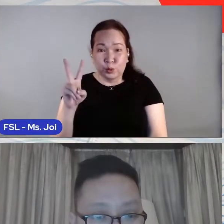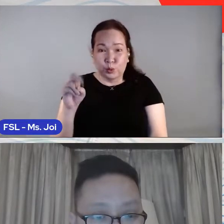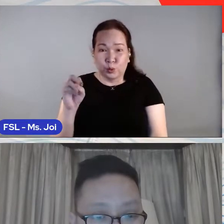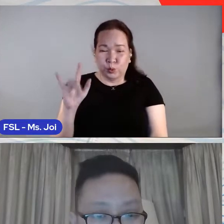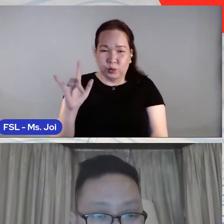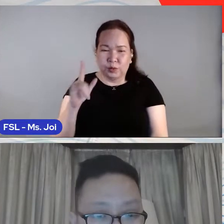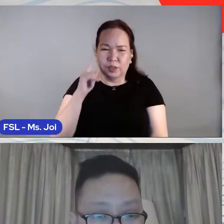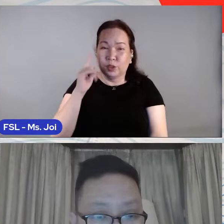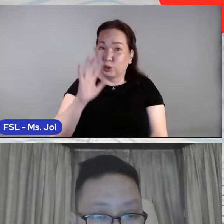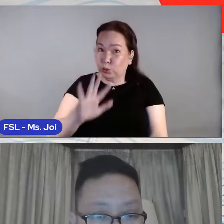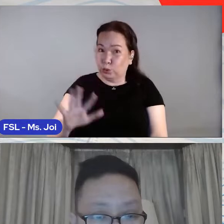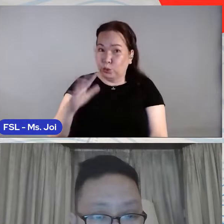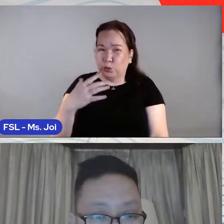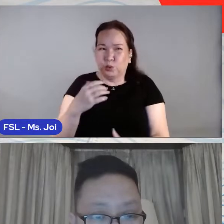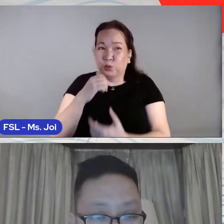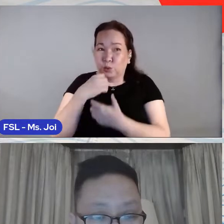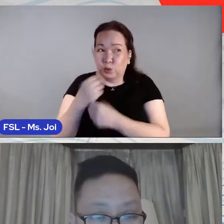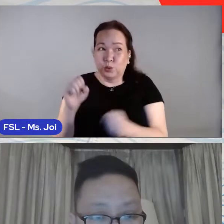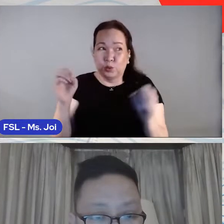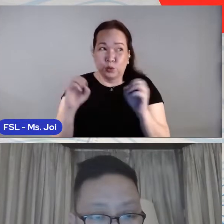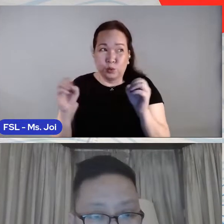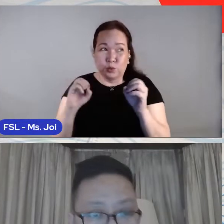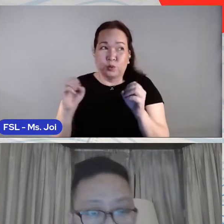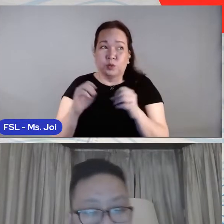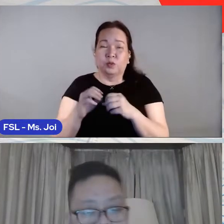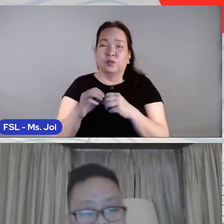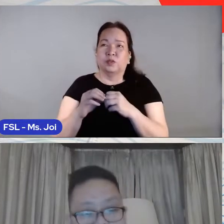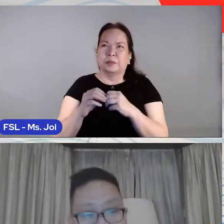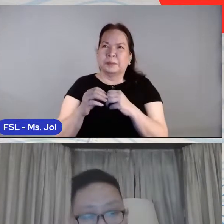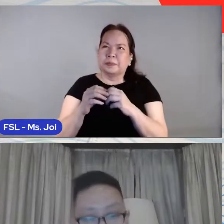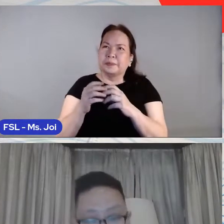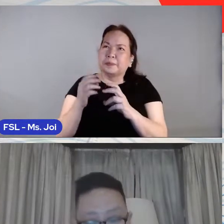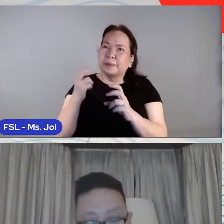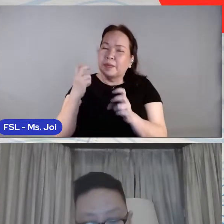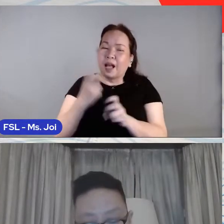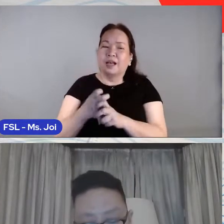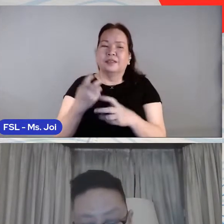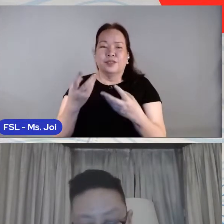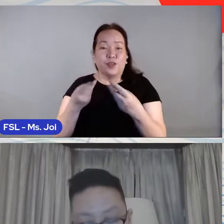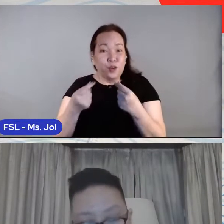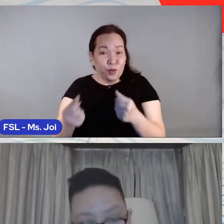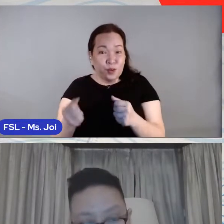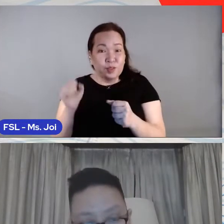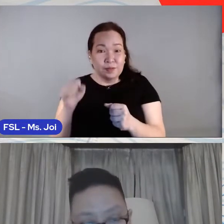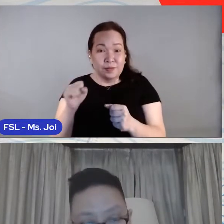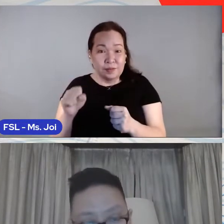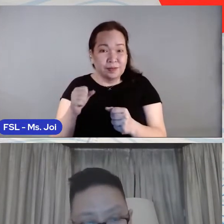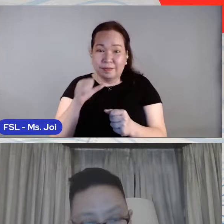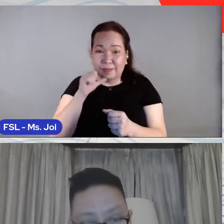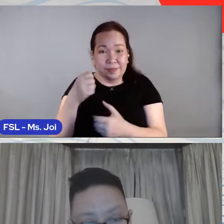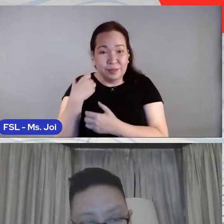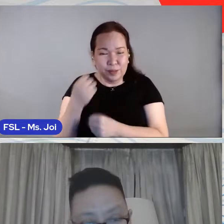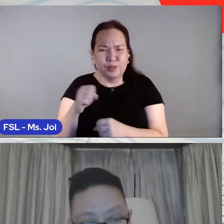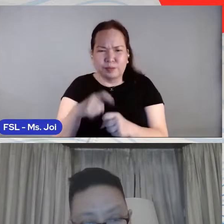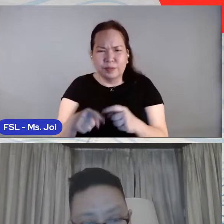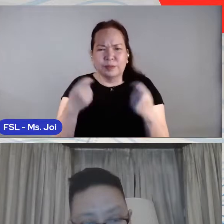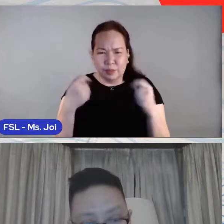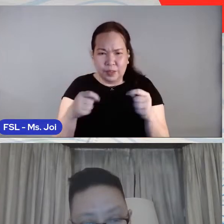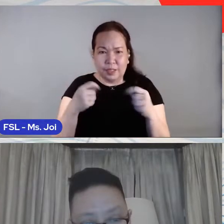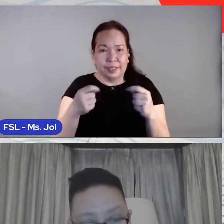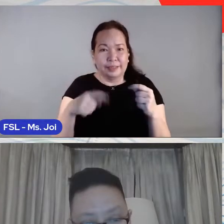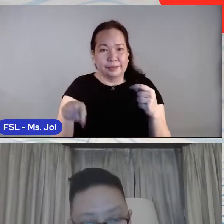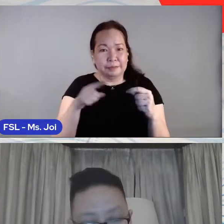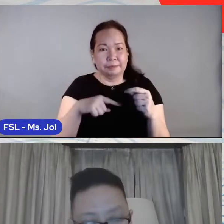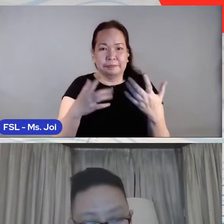distrust, alam ko po mahirap po yan i-dispel right away, hindi yan mangyayari overnight, but let it be a trigger for us to have